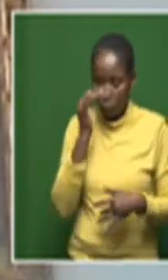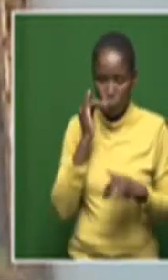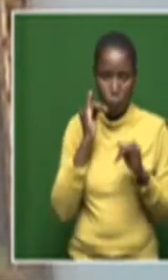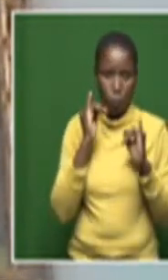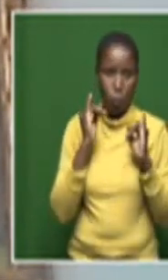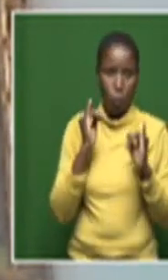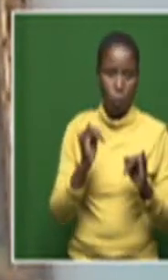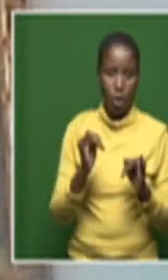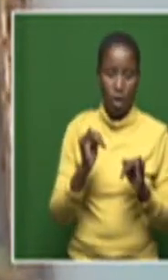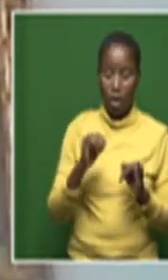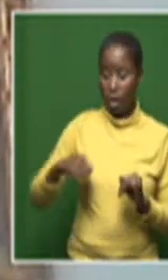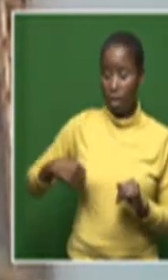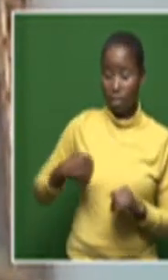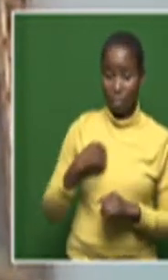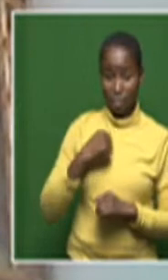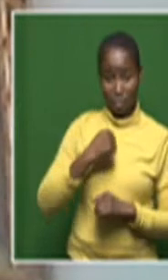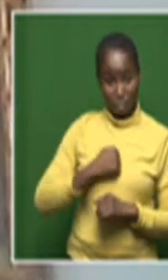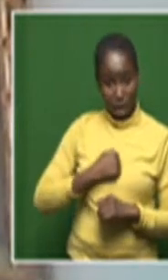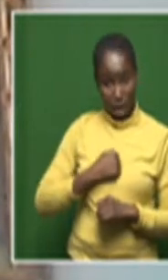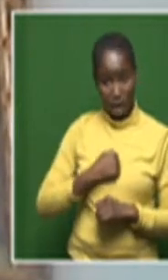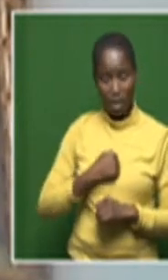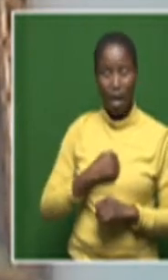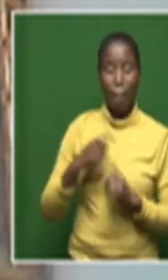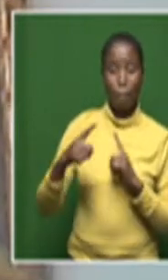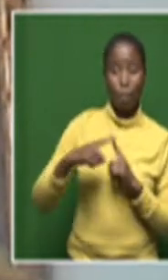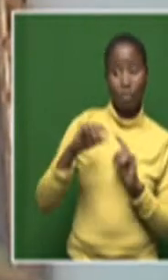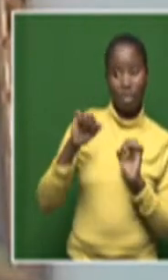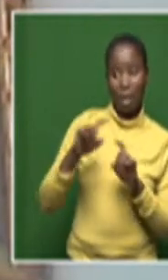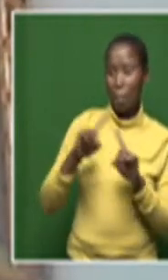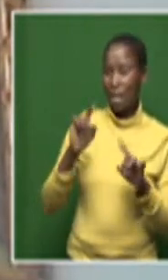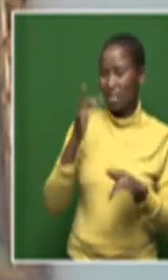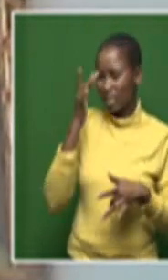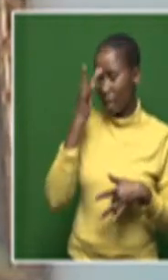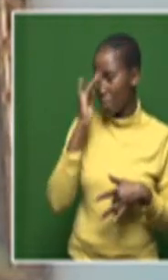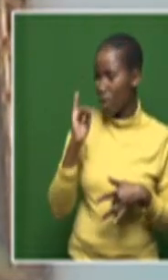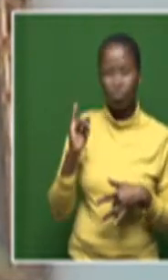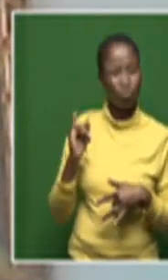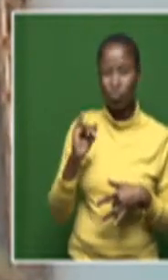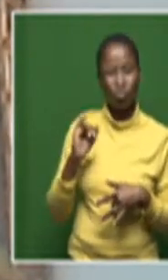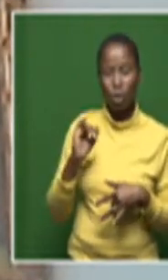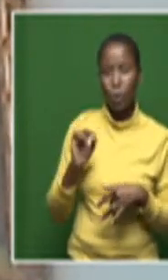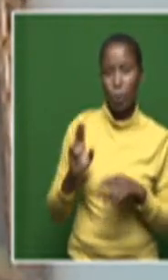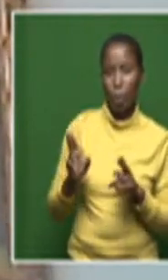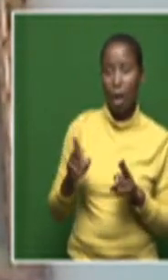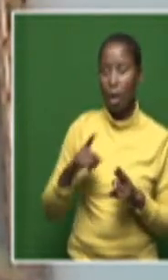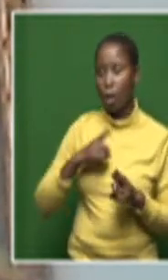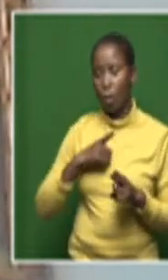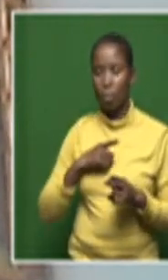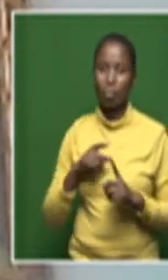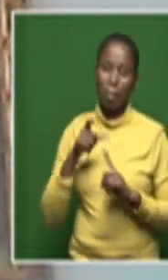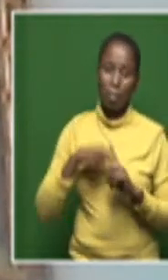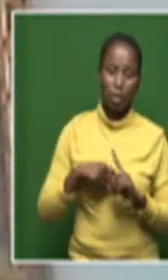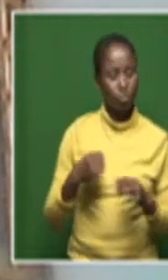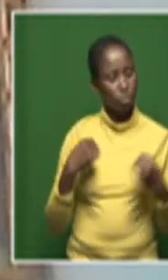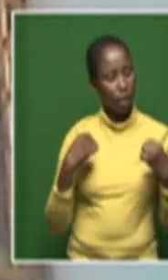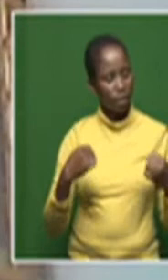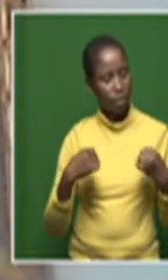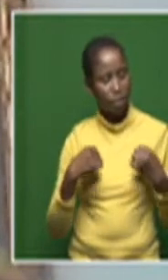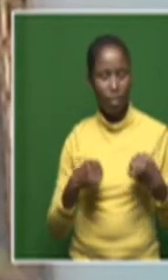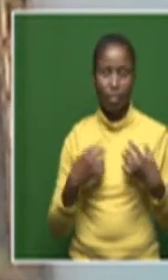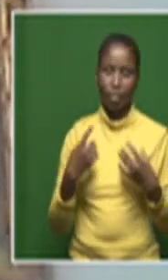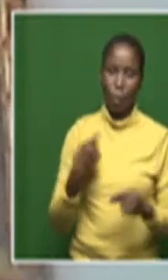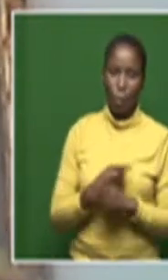Husband positive, he was not as sick as I was. And for somebody who is active, in